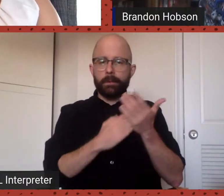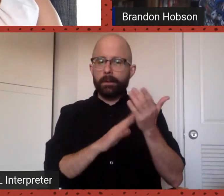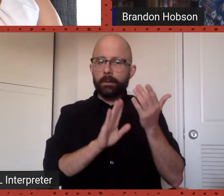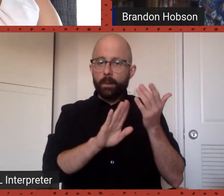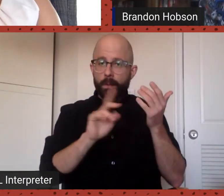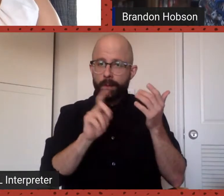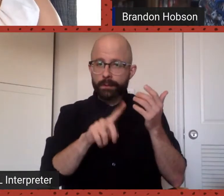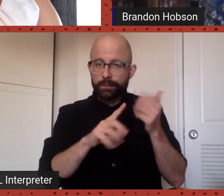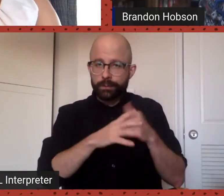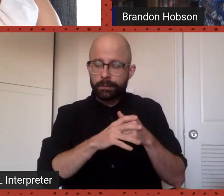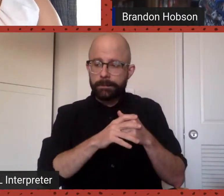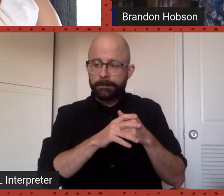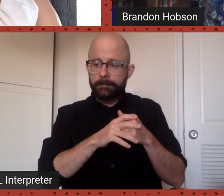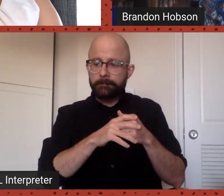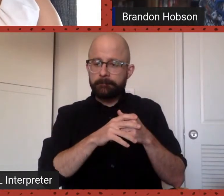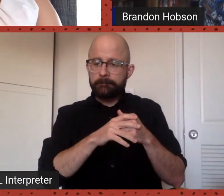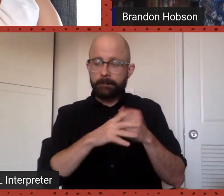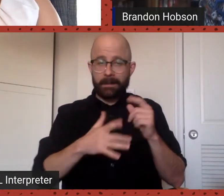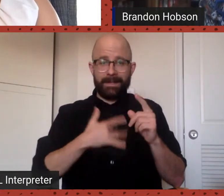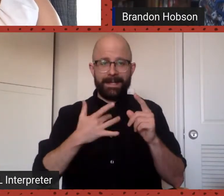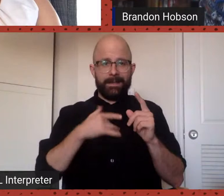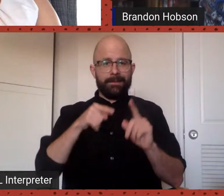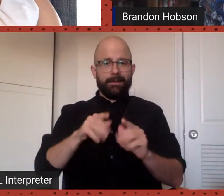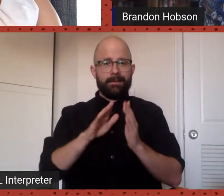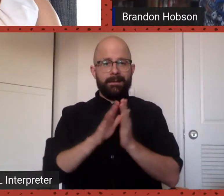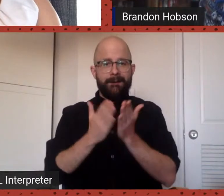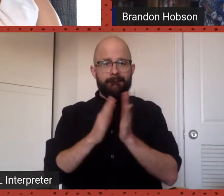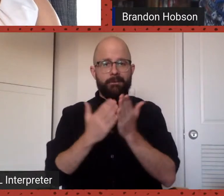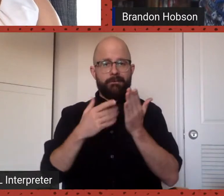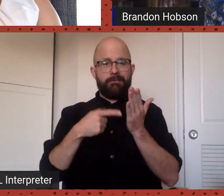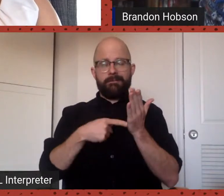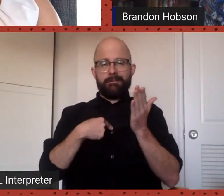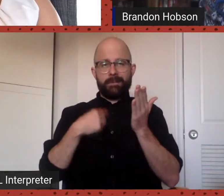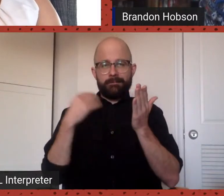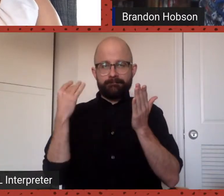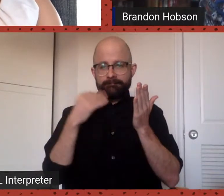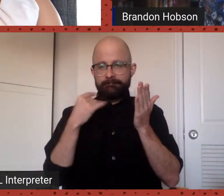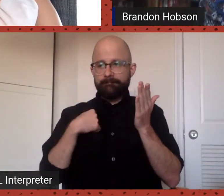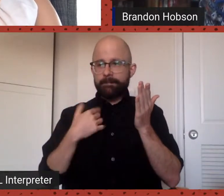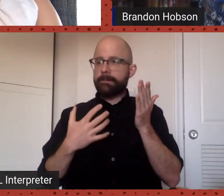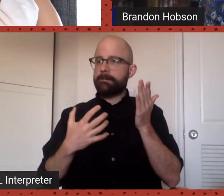I think the novel, what I was wanting to do